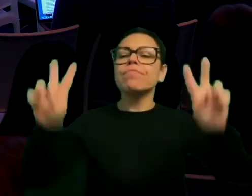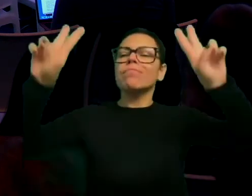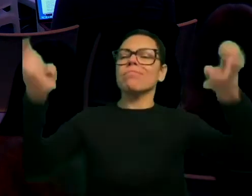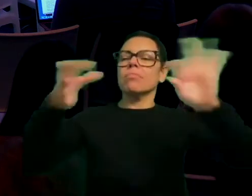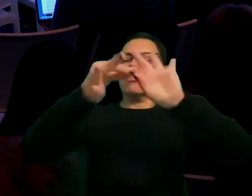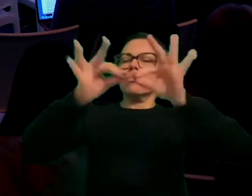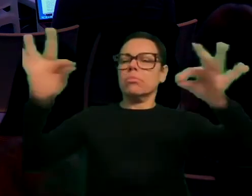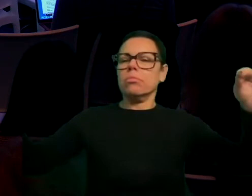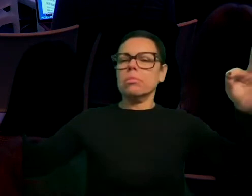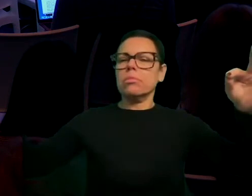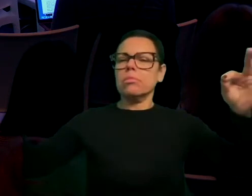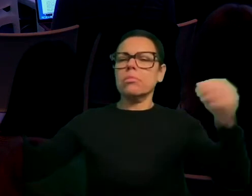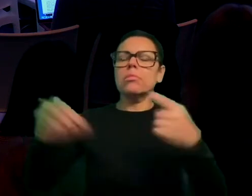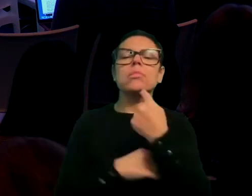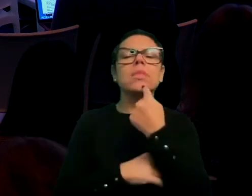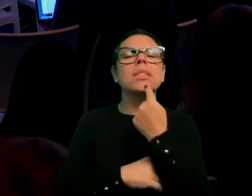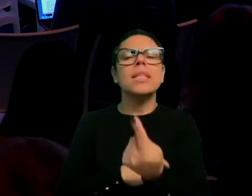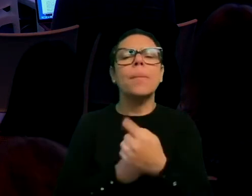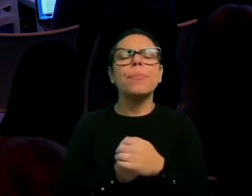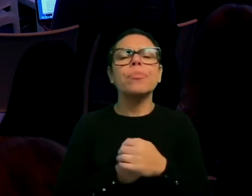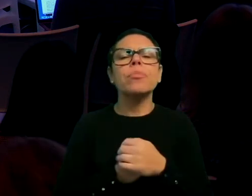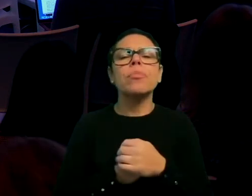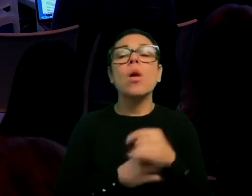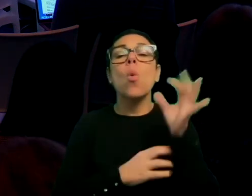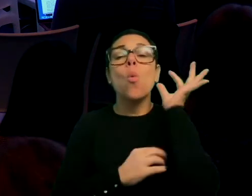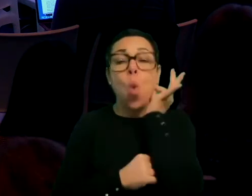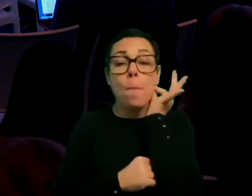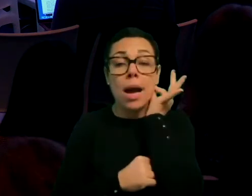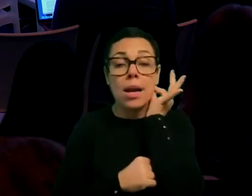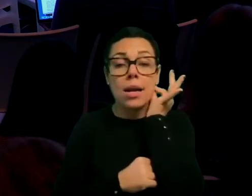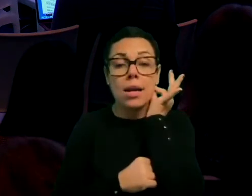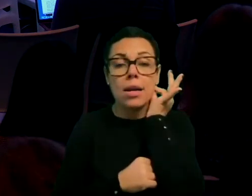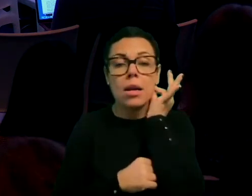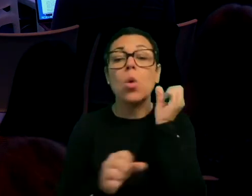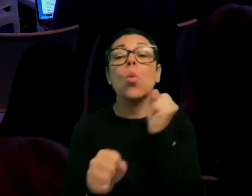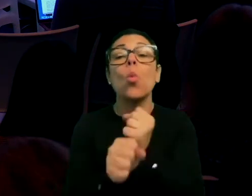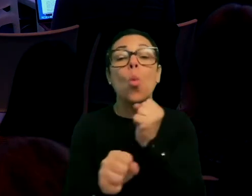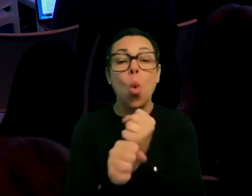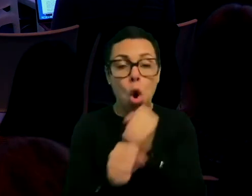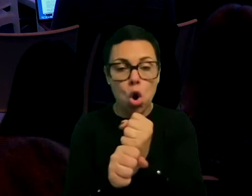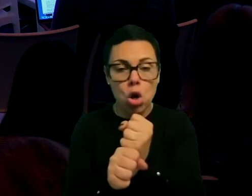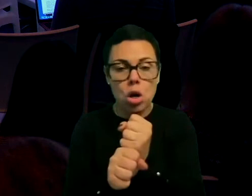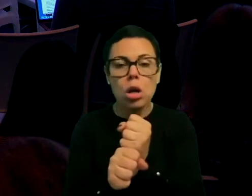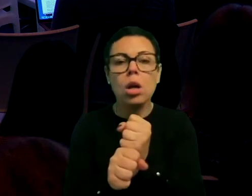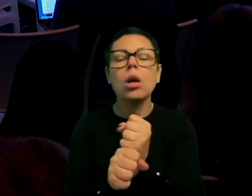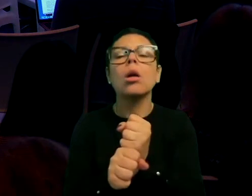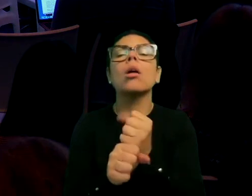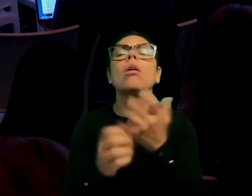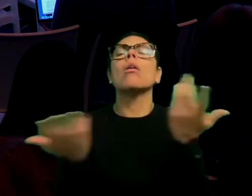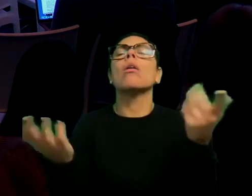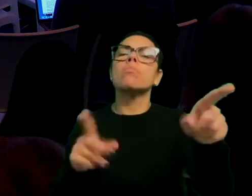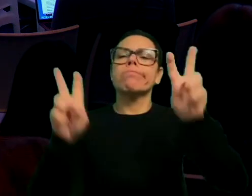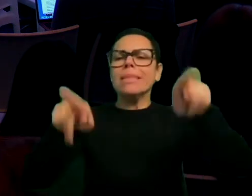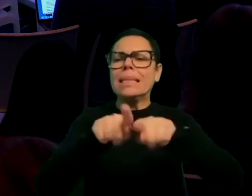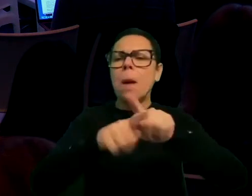women's entrepreneurship in the law, which was very important because we didn't have one before. And so now they're tracking